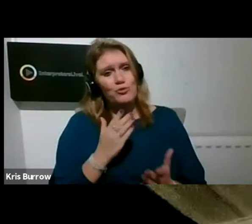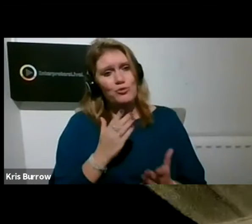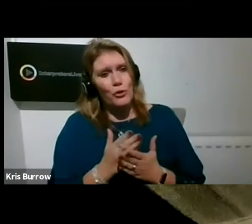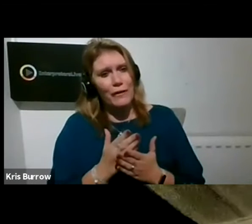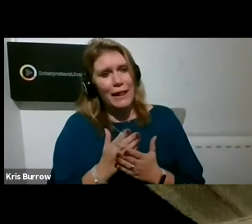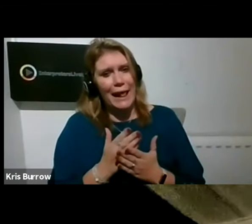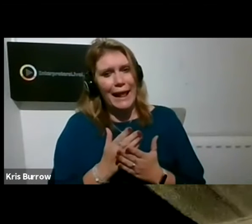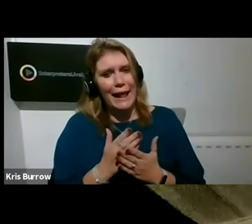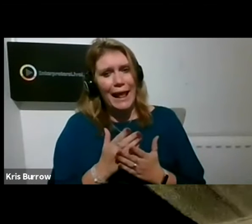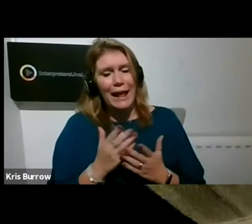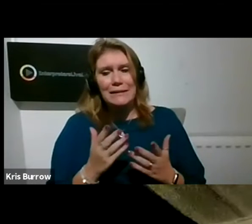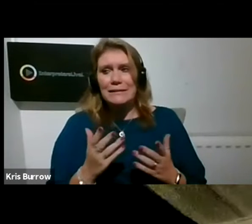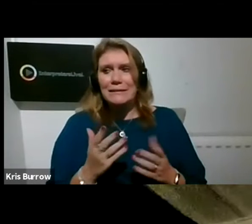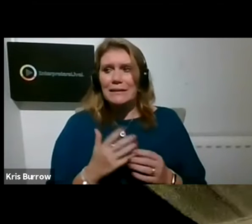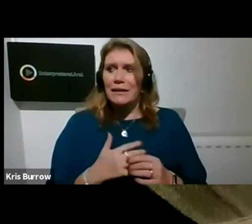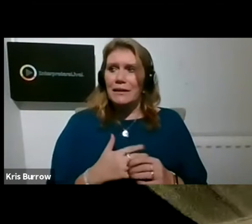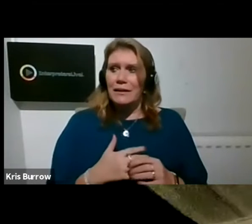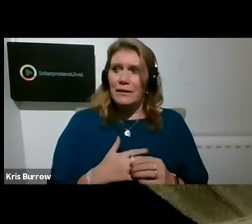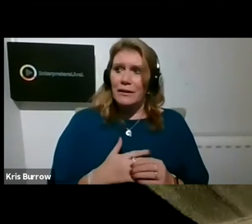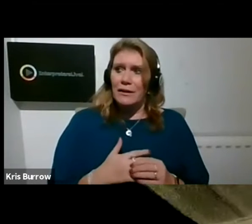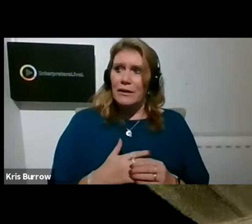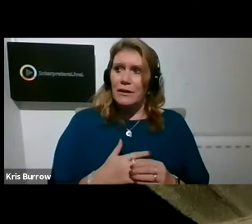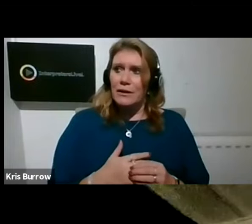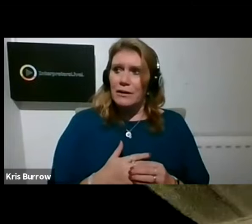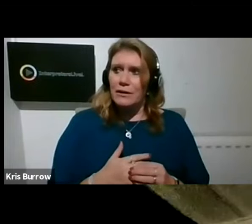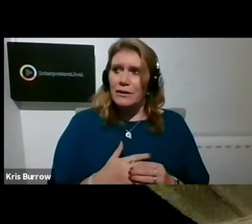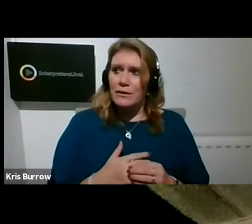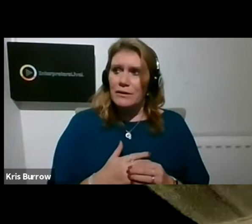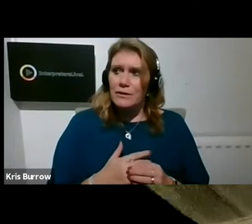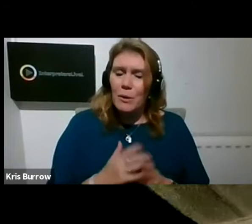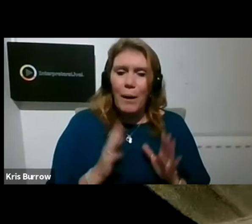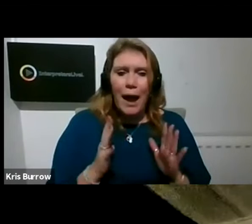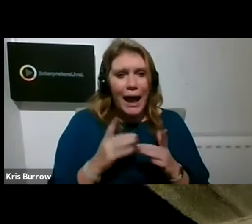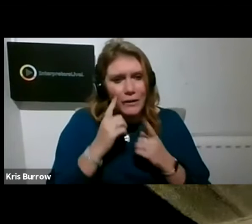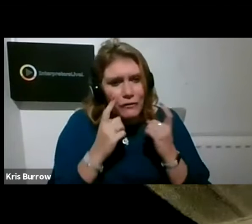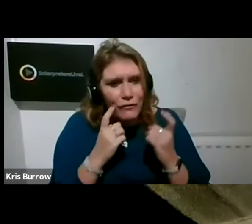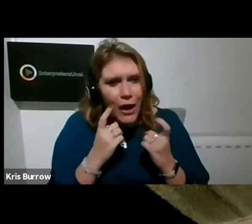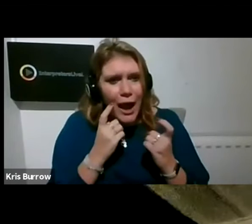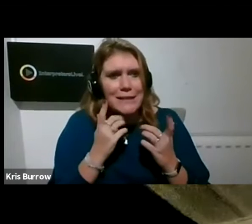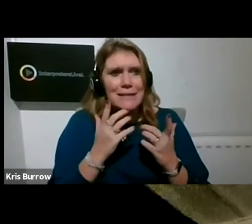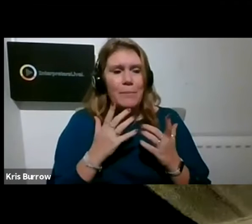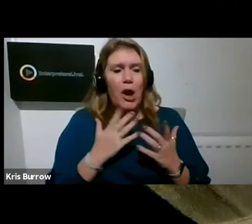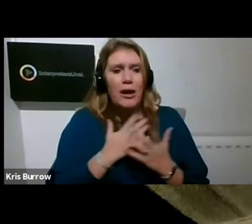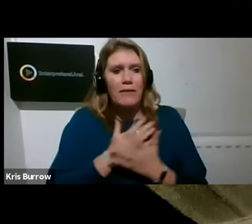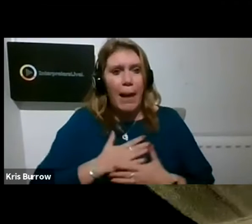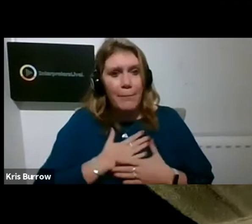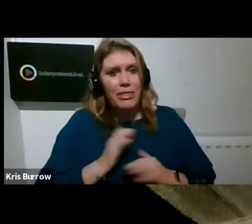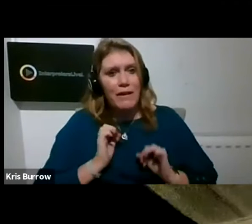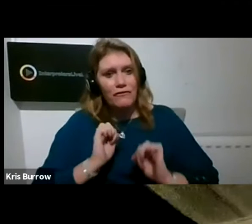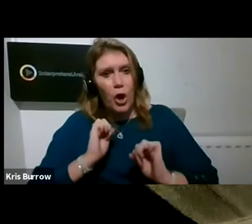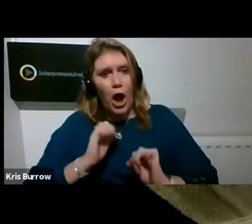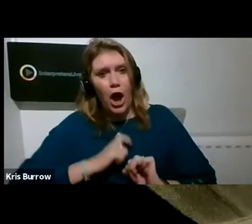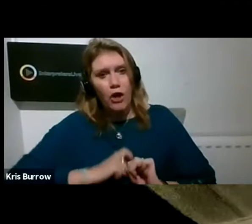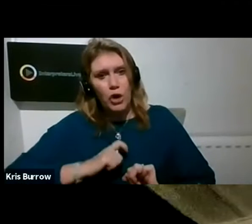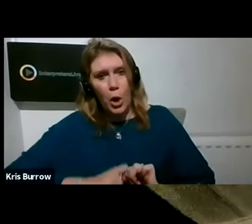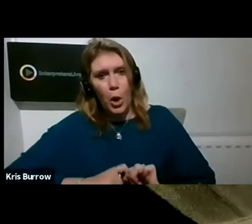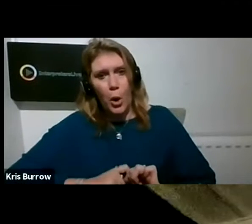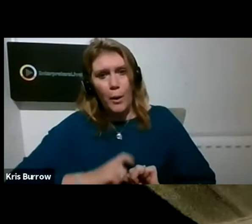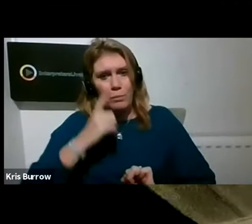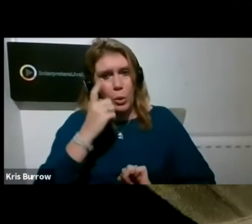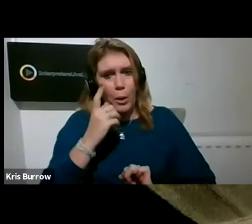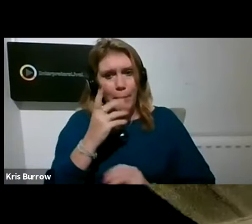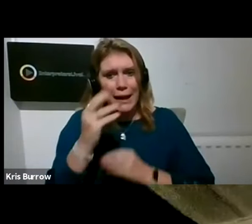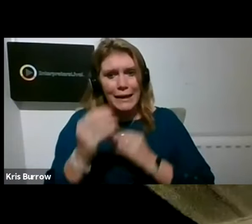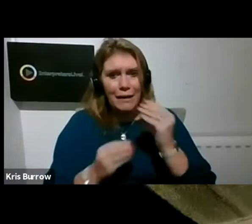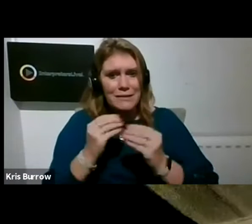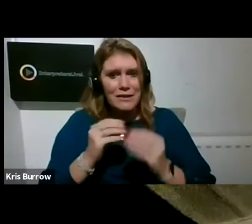I had to find some empathy for her role, and I went off and thought about this narrative that maybe she too was a very